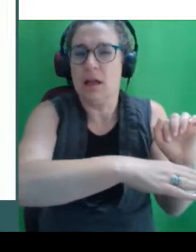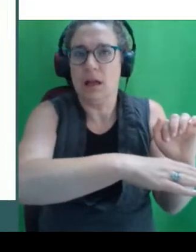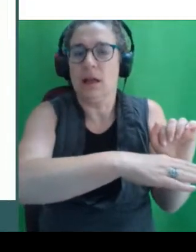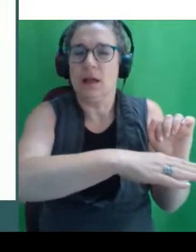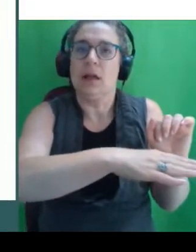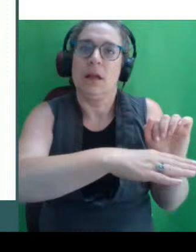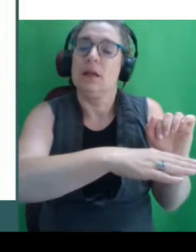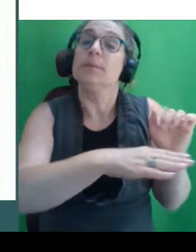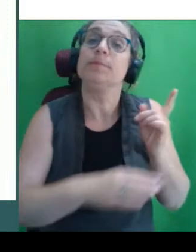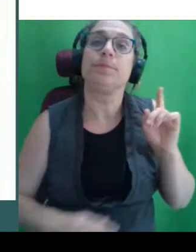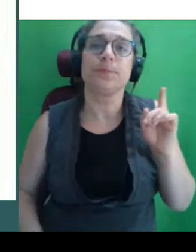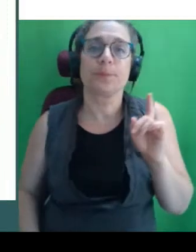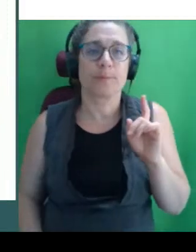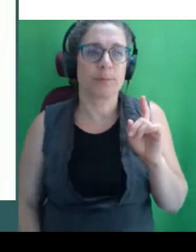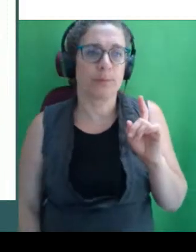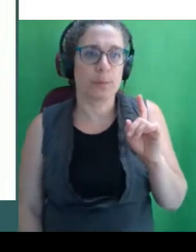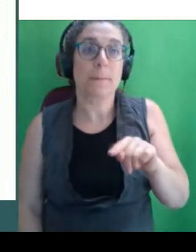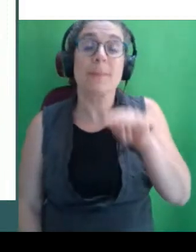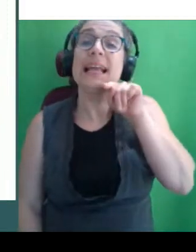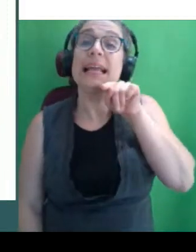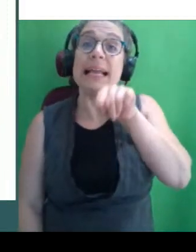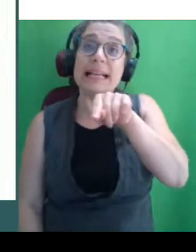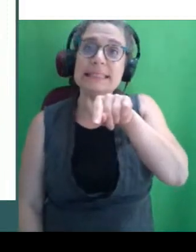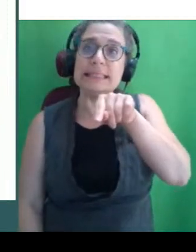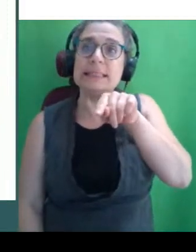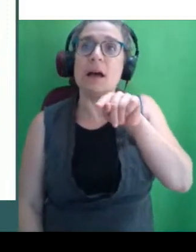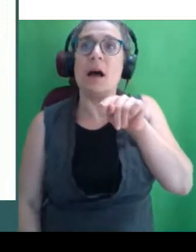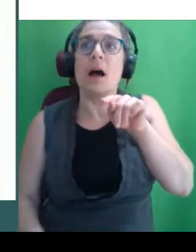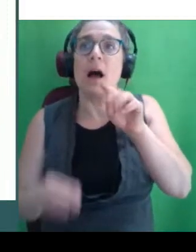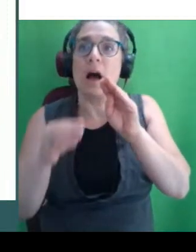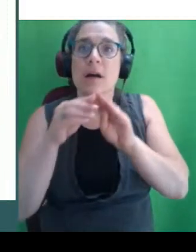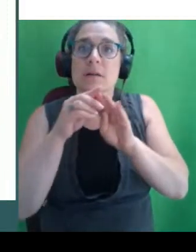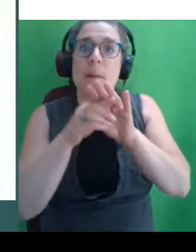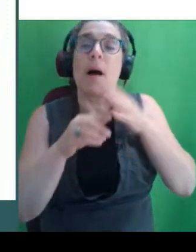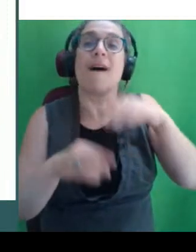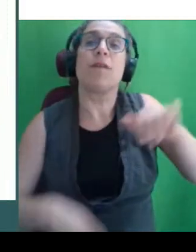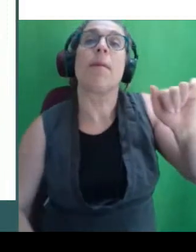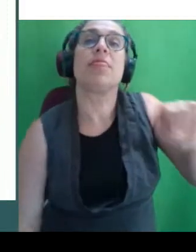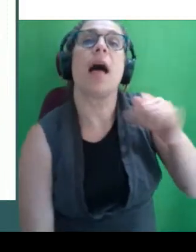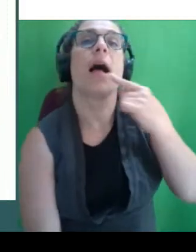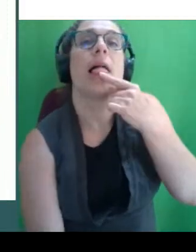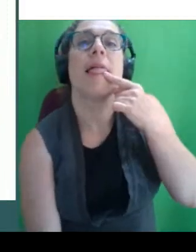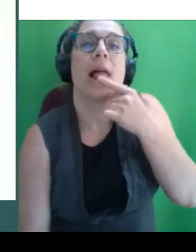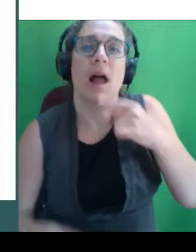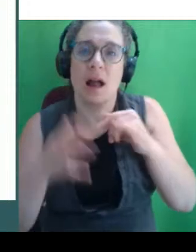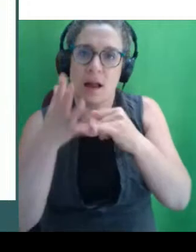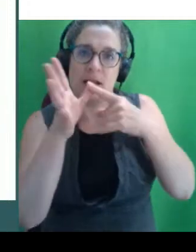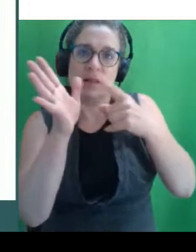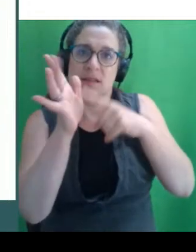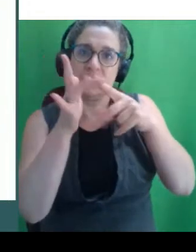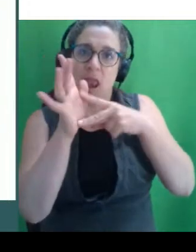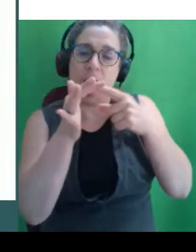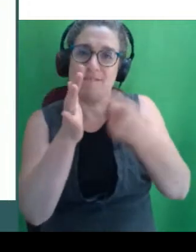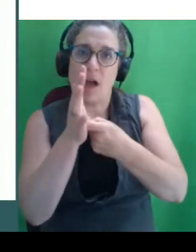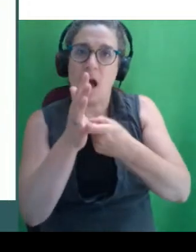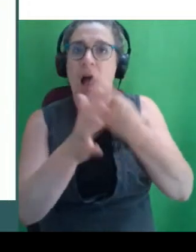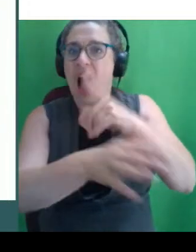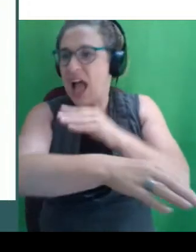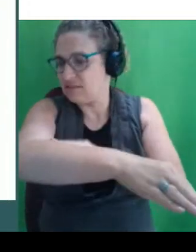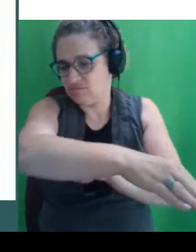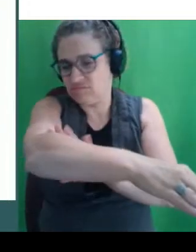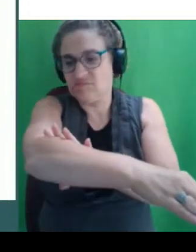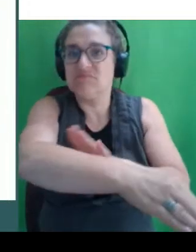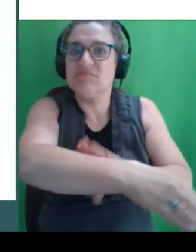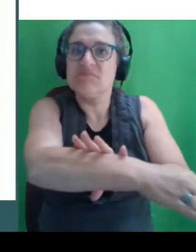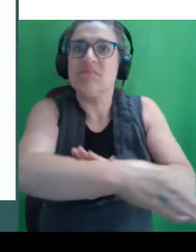is also secreted in the salivary glands as well. And to a lesser extent, the lacrimal